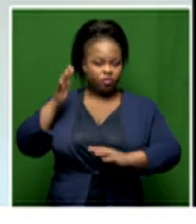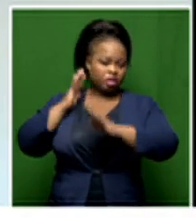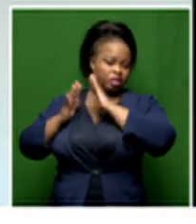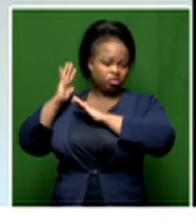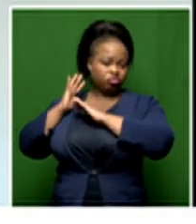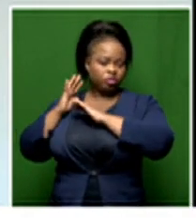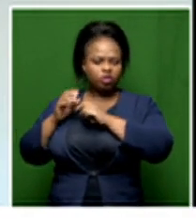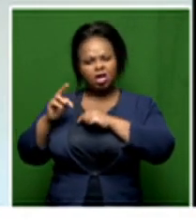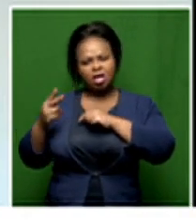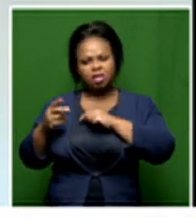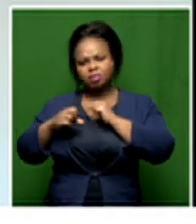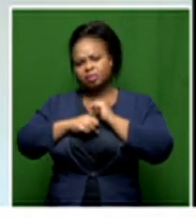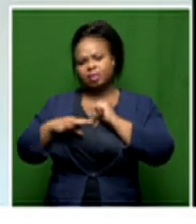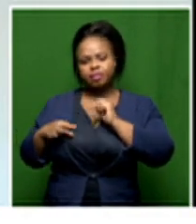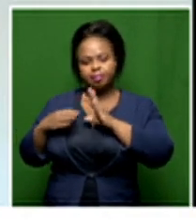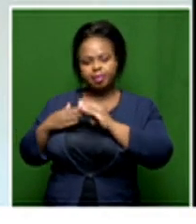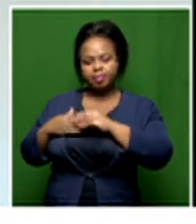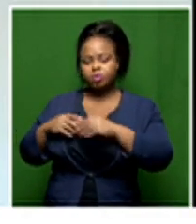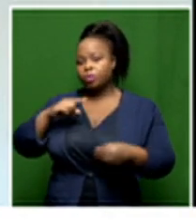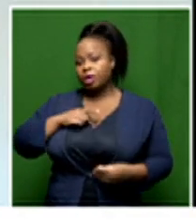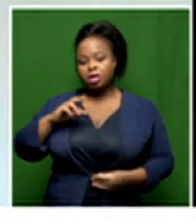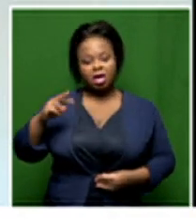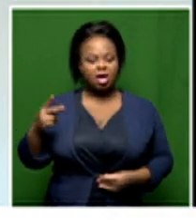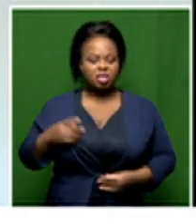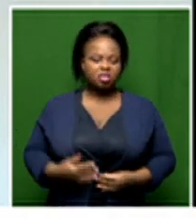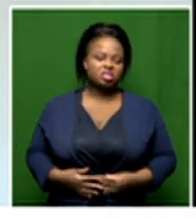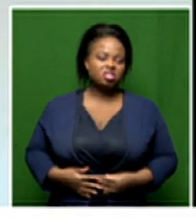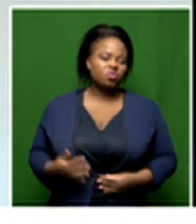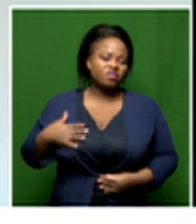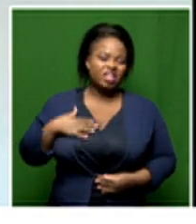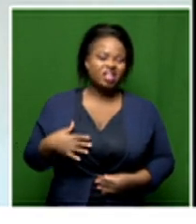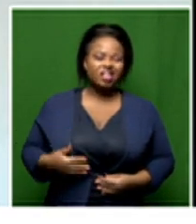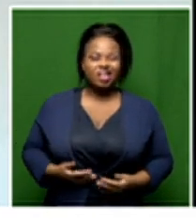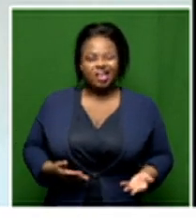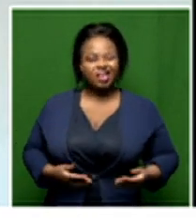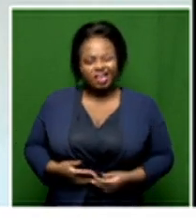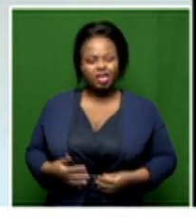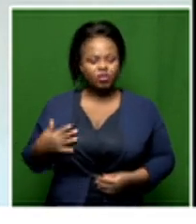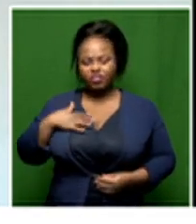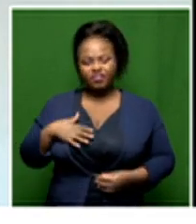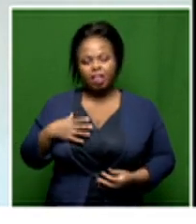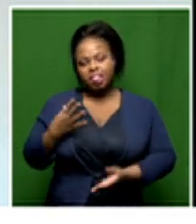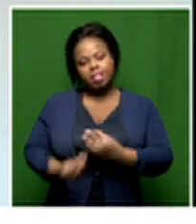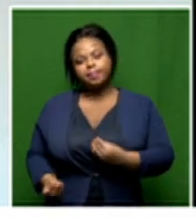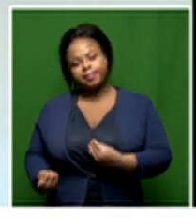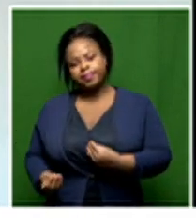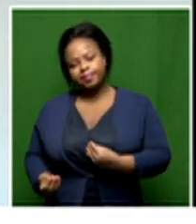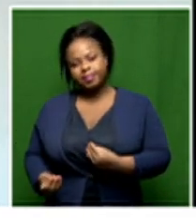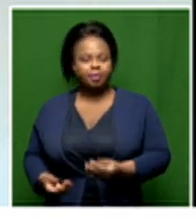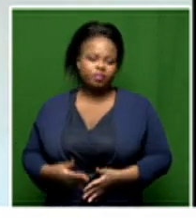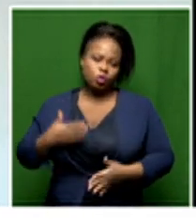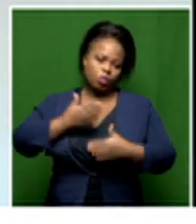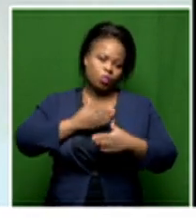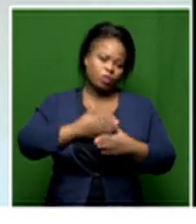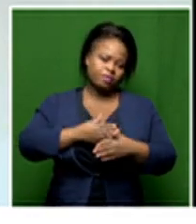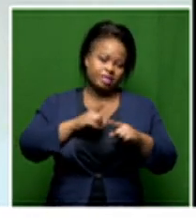might use that as an opportunity not to come into the office, for example. So you look at that from a case-by-case